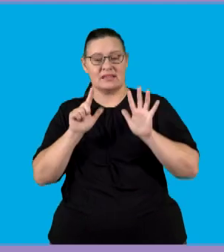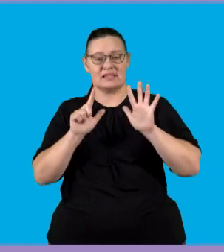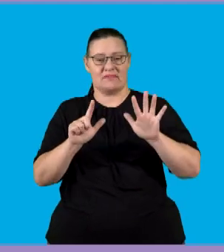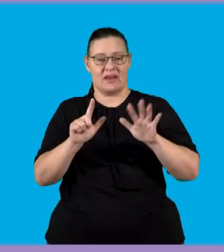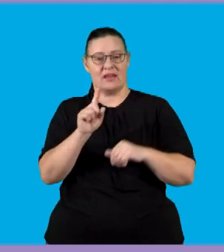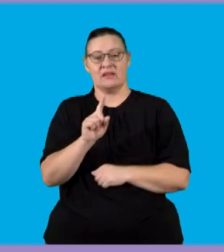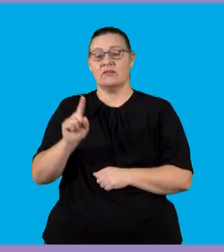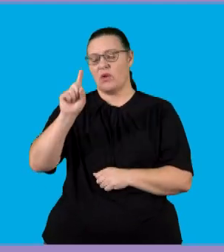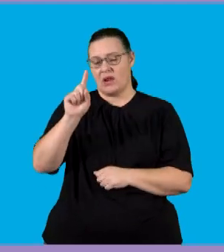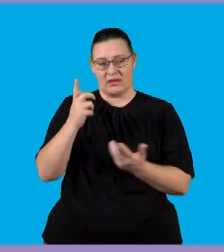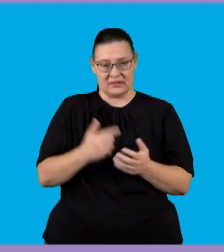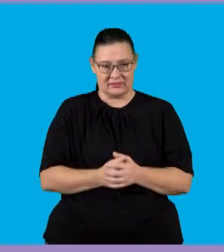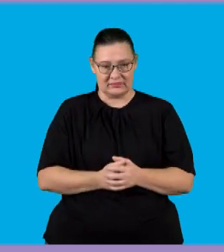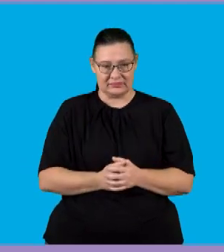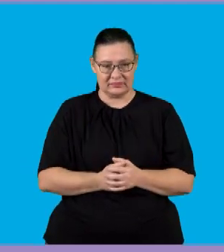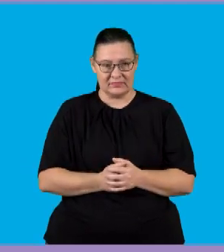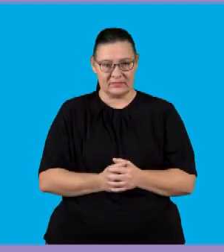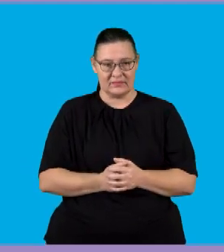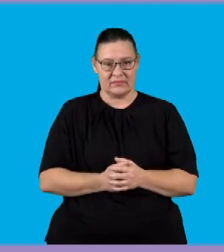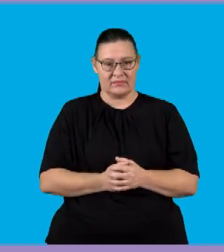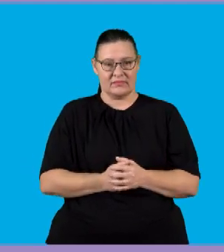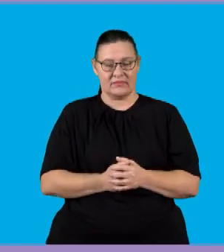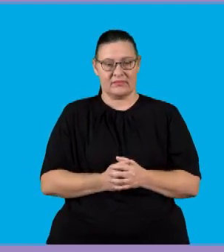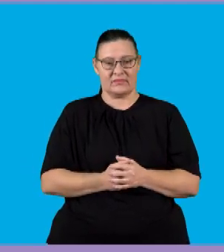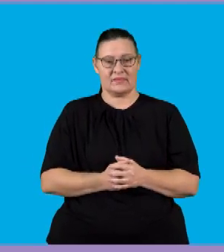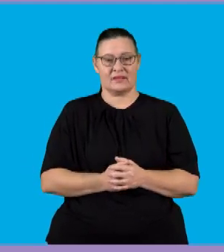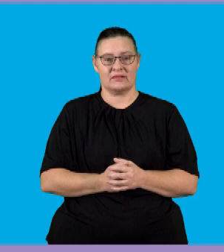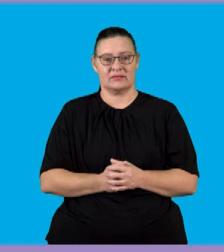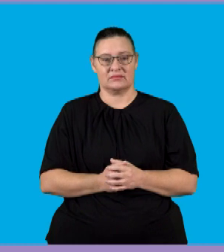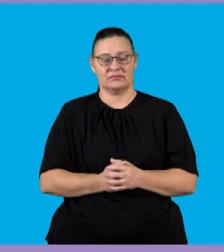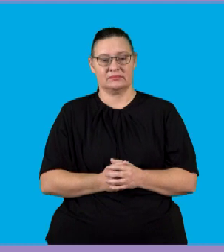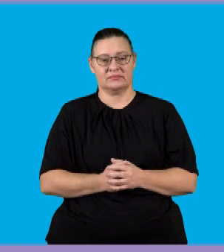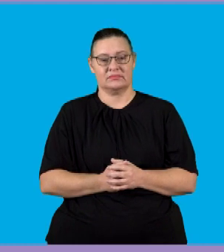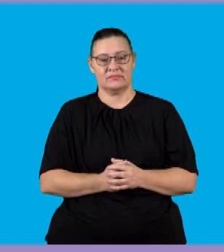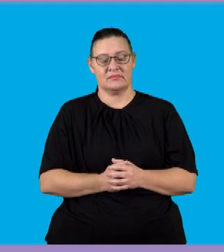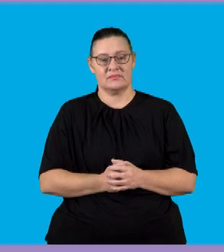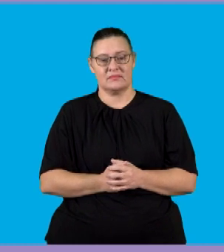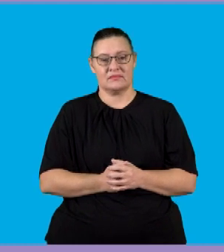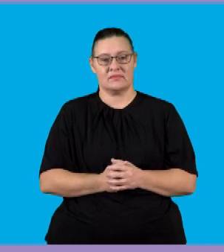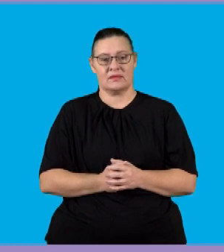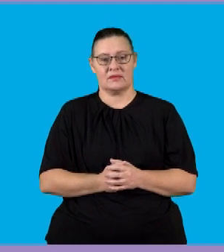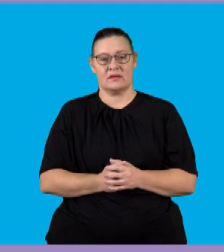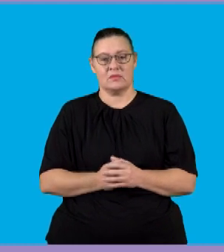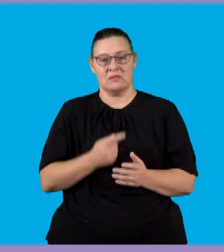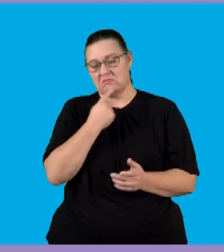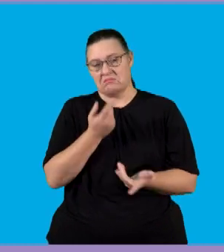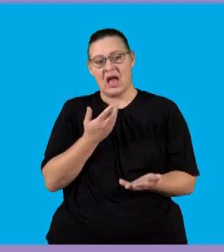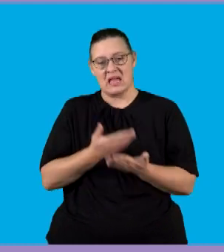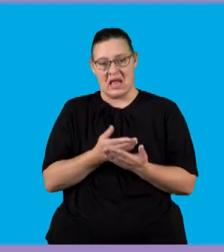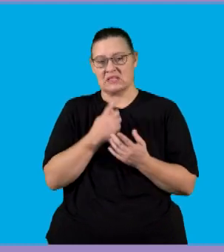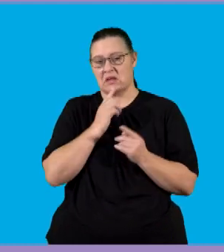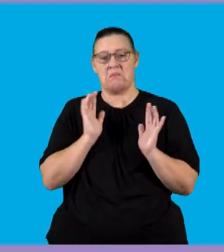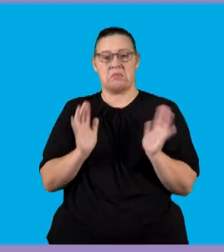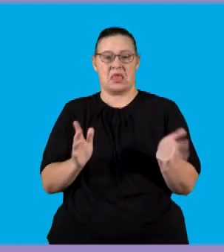a base of 7 and the exponents are 4 and a 3, so we're going to say 4 minus 3, and that is going to give us a